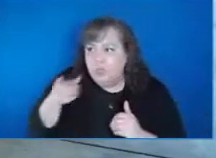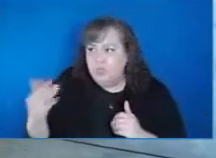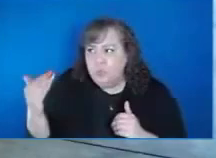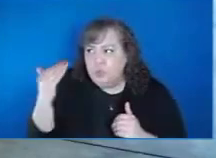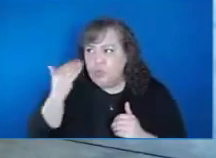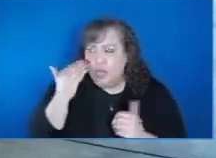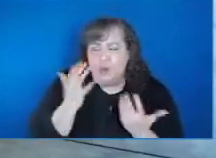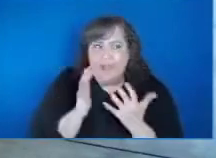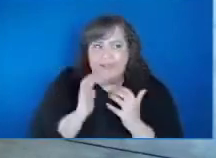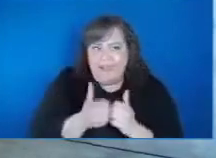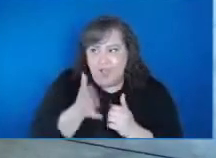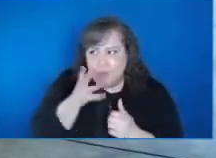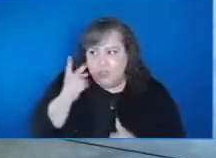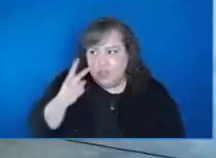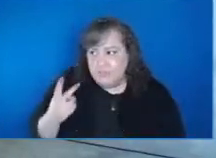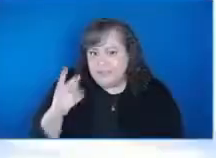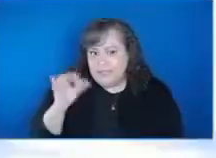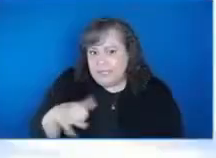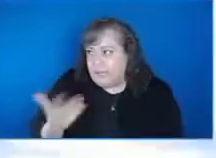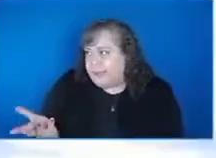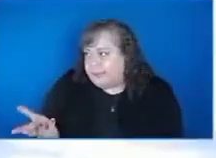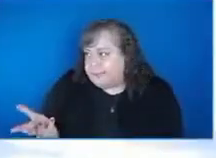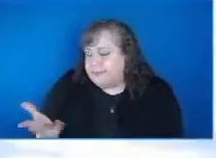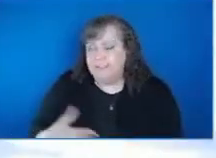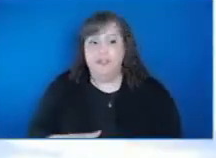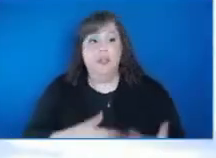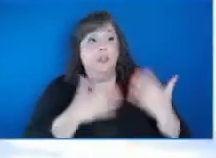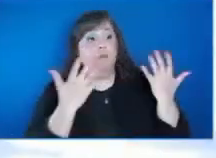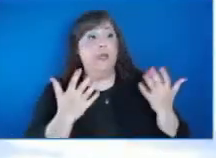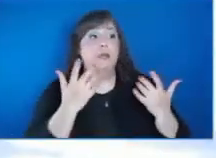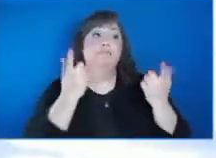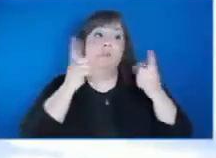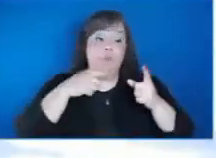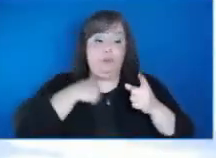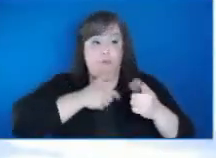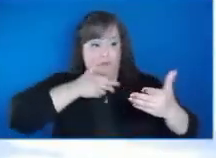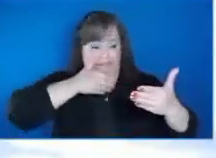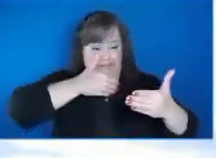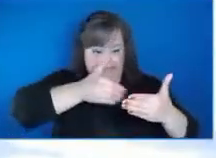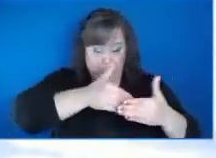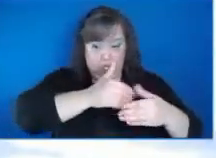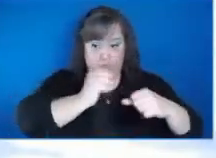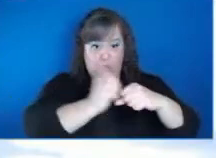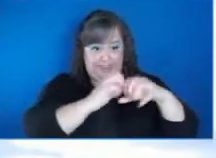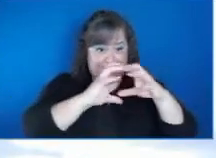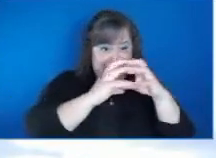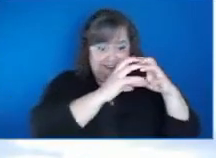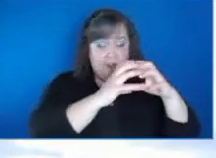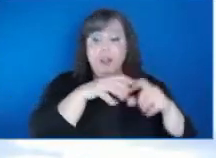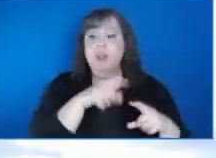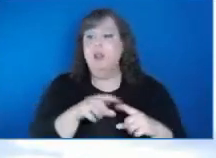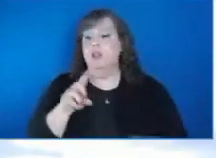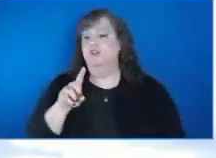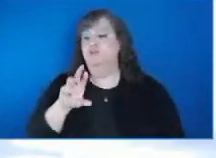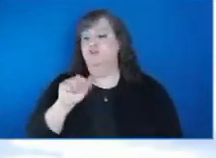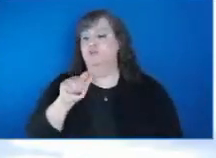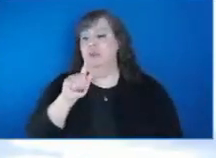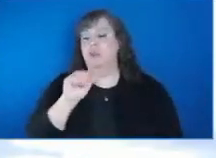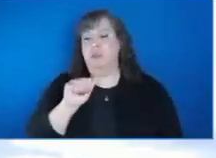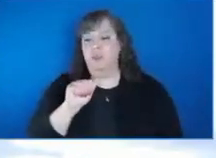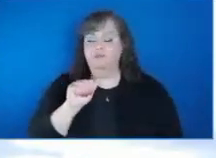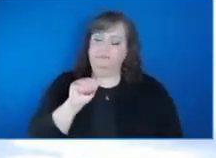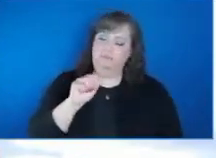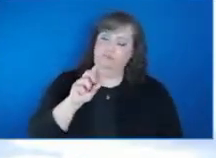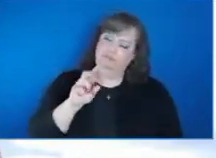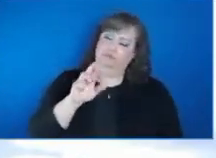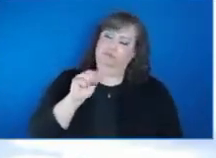it? Mm-hmm. So when we're approaching this asteroid, Draco will be sending all these images back to Earth until it